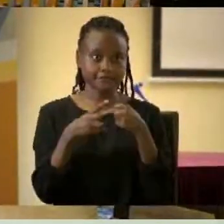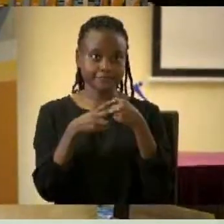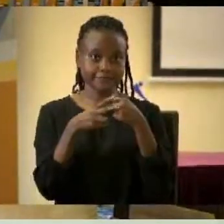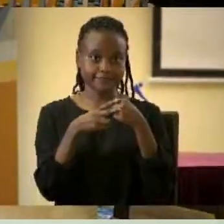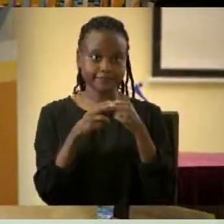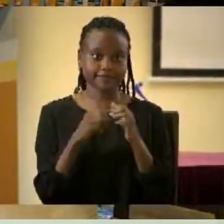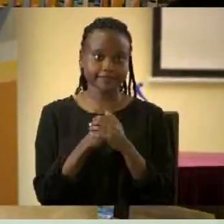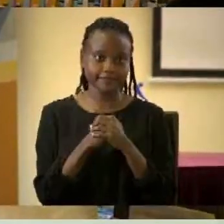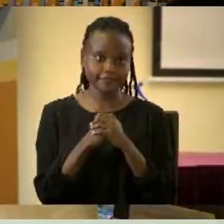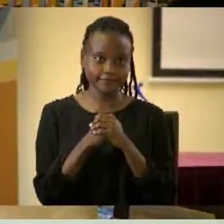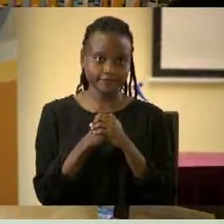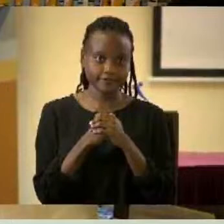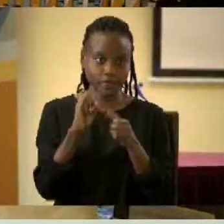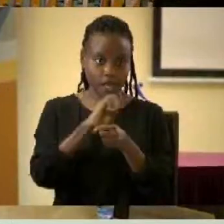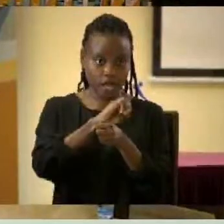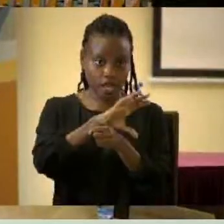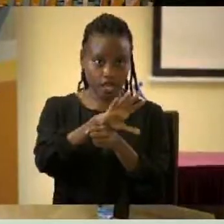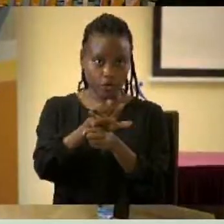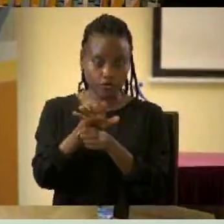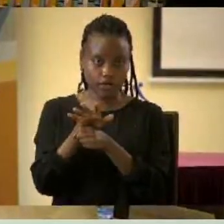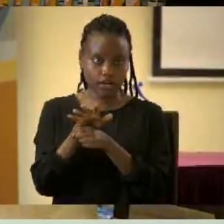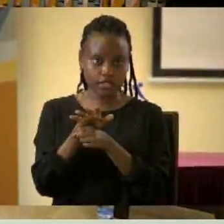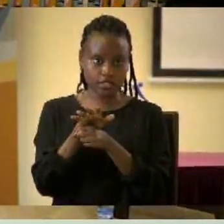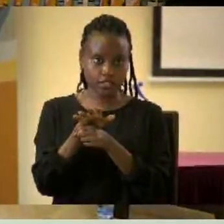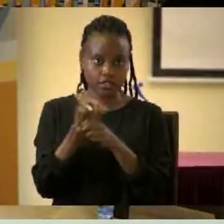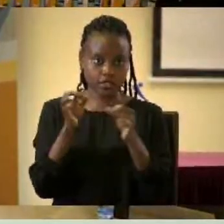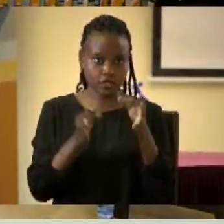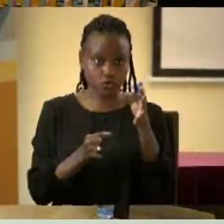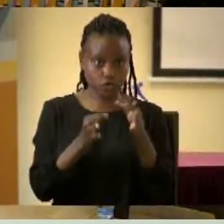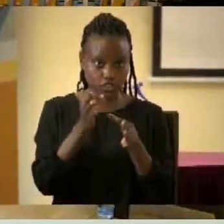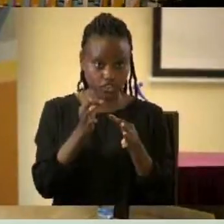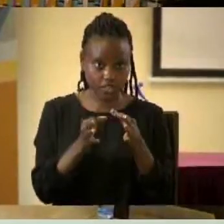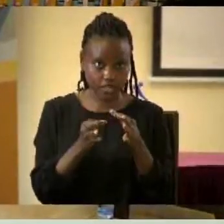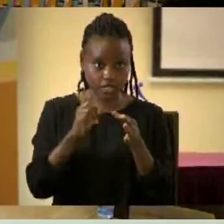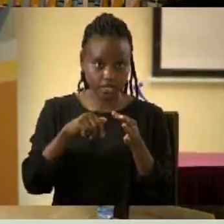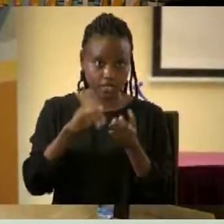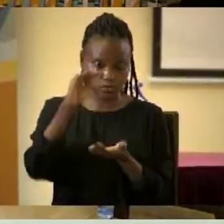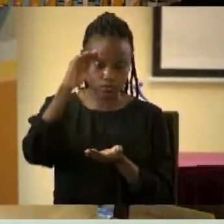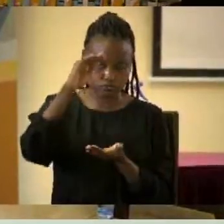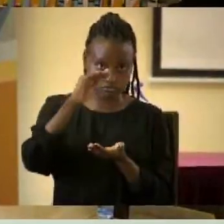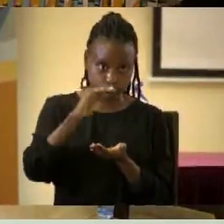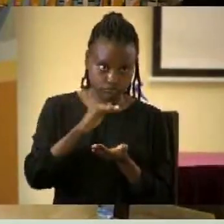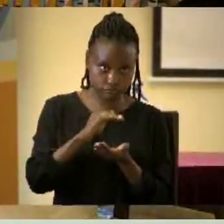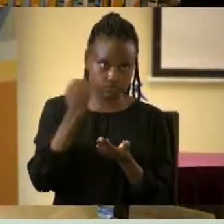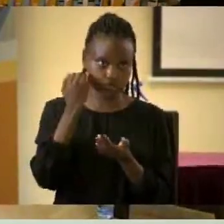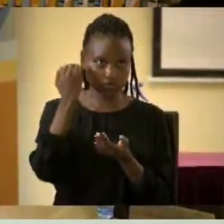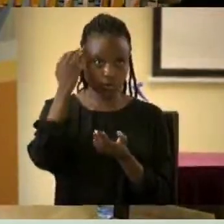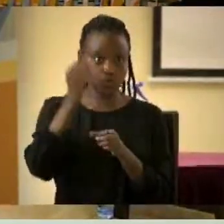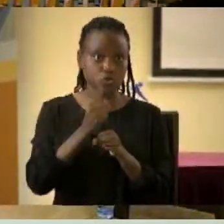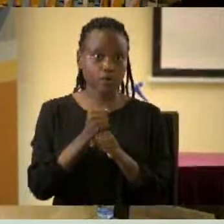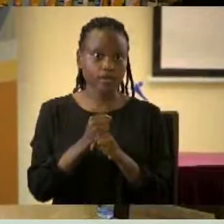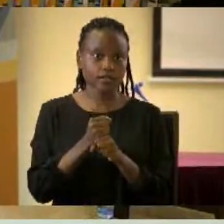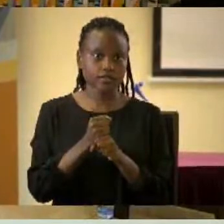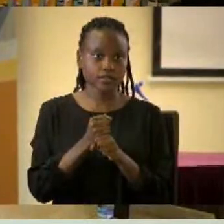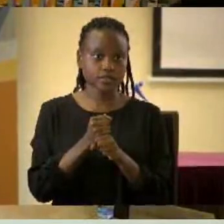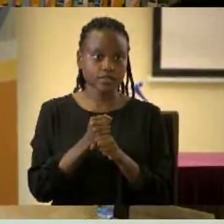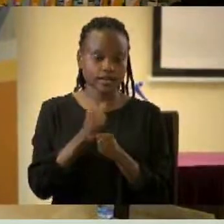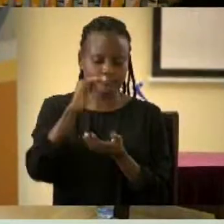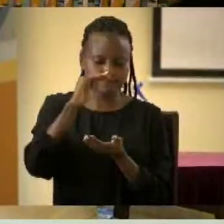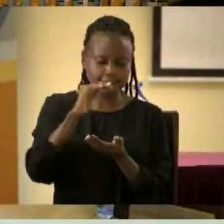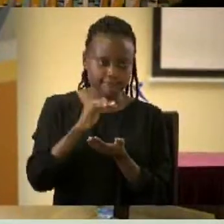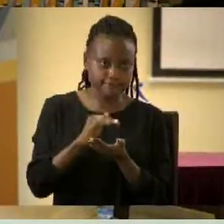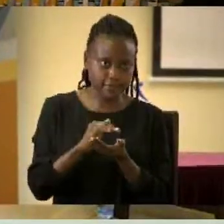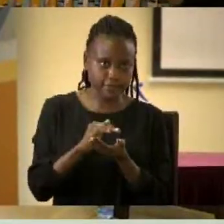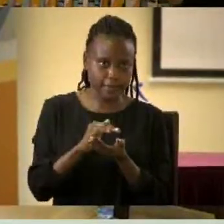and gentlemen, with the COVID-19 pandemic, the judiciary has had to downscale its court operations and minimize physical